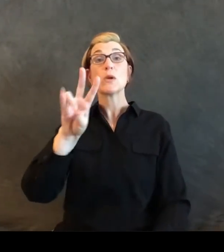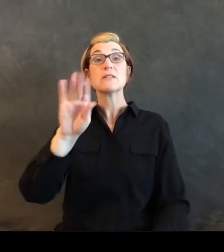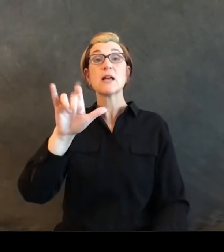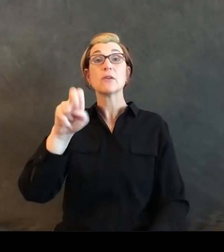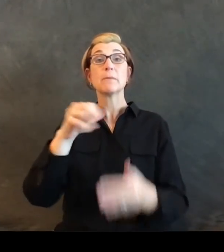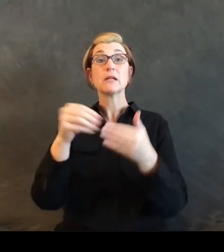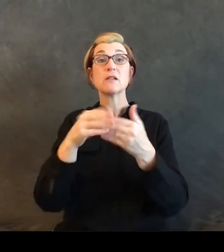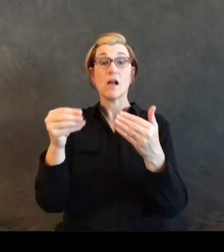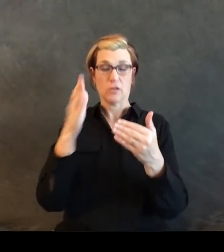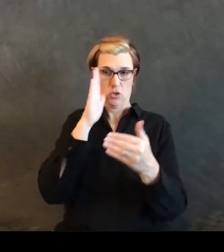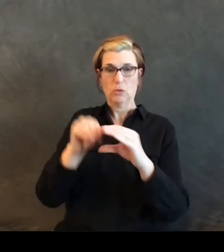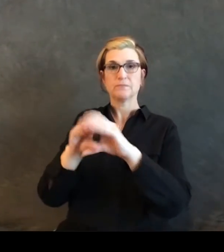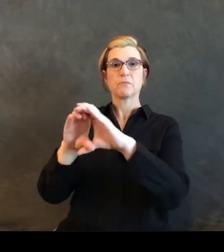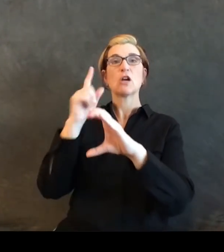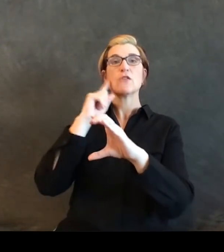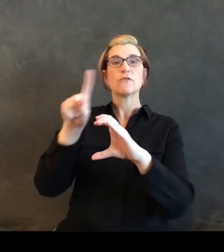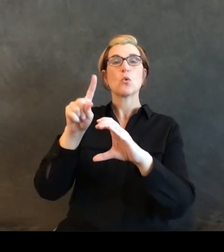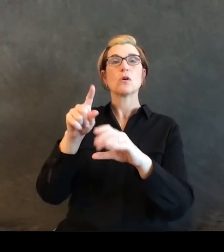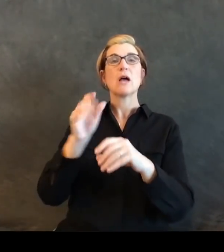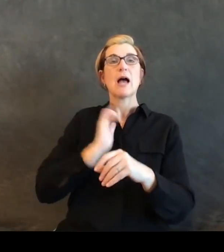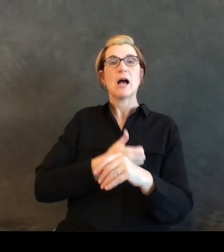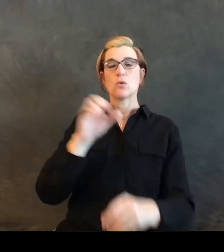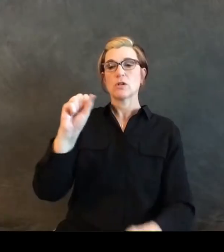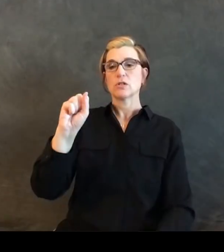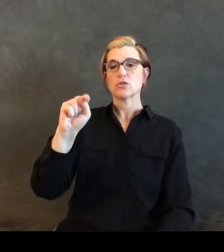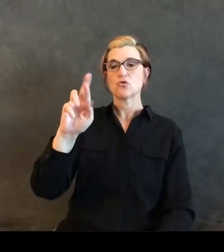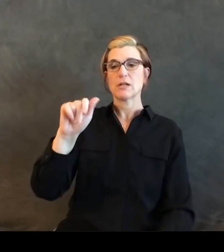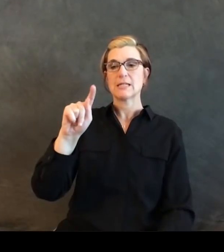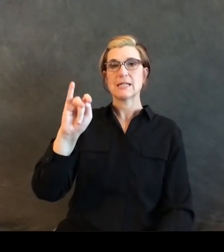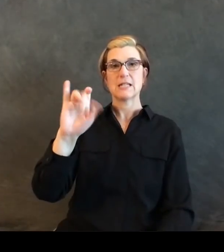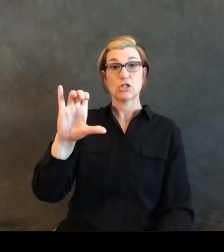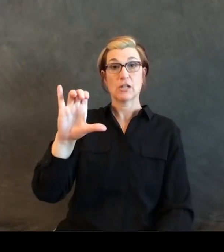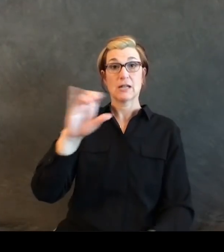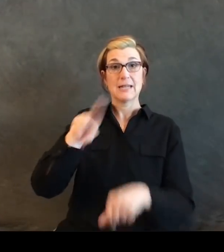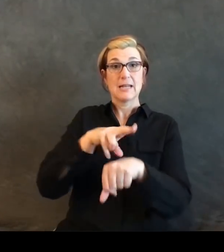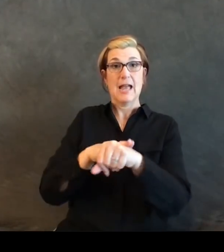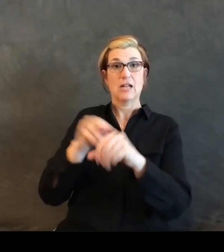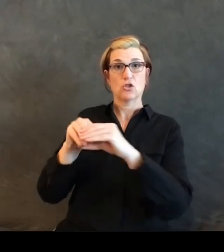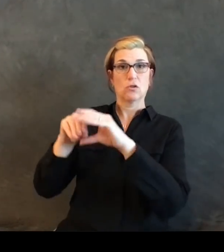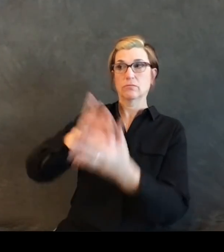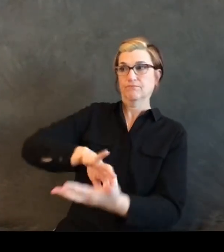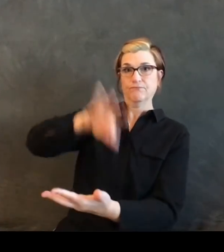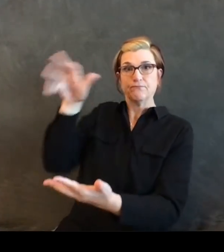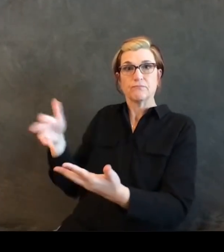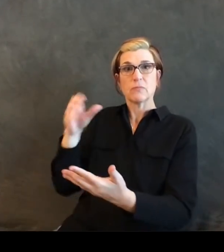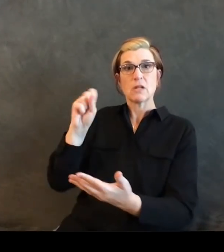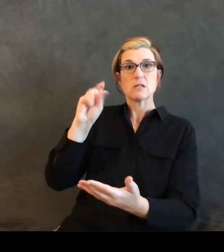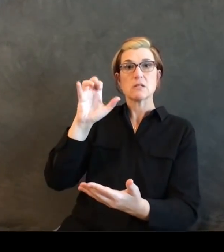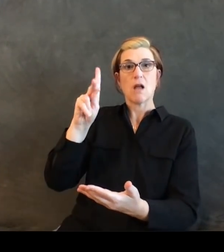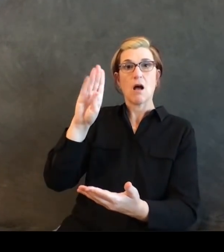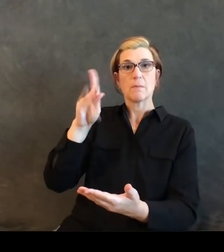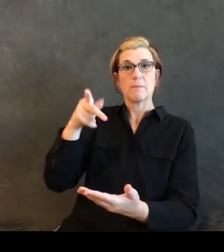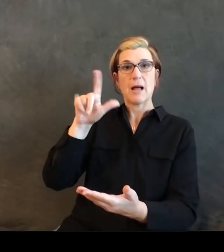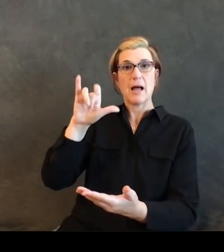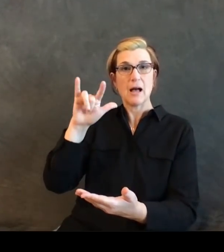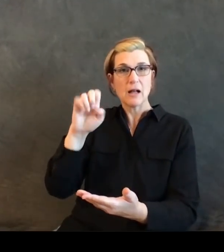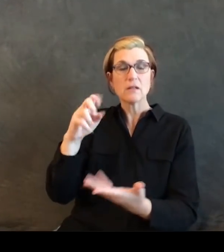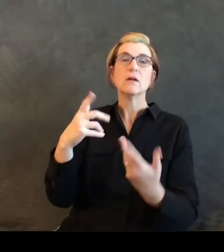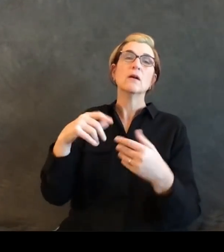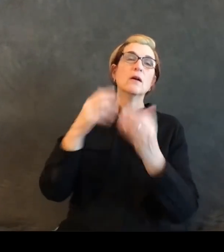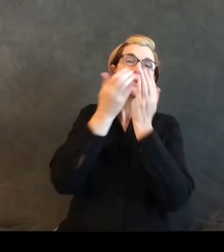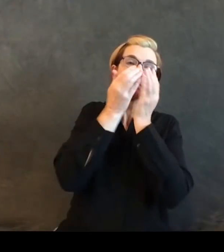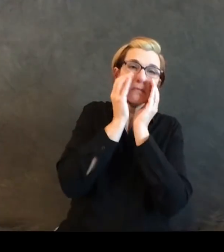strategic national stockpile with critical supplies, including masks, respirators, pharmaceuticals, and everything